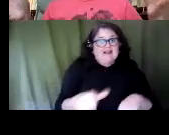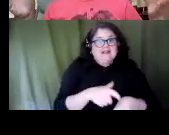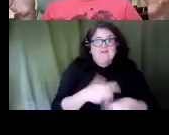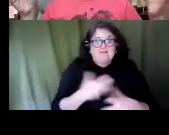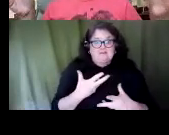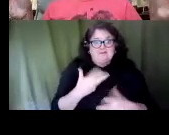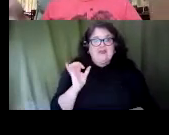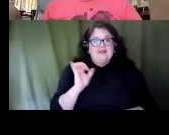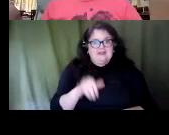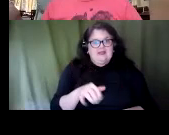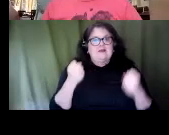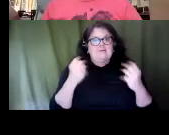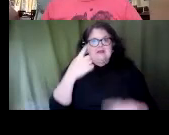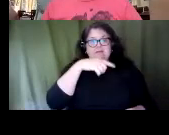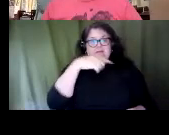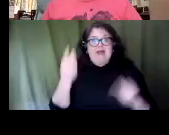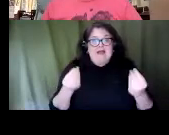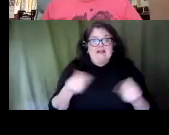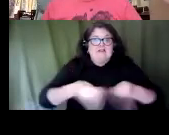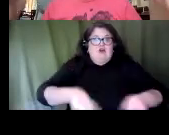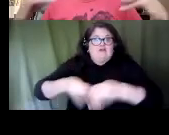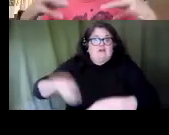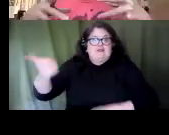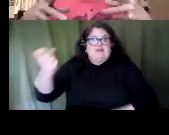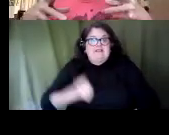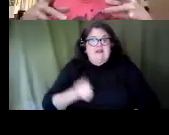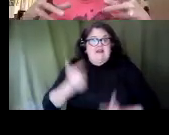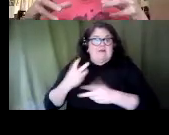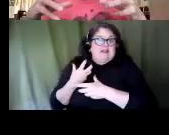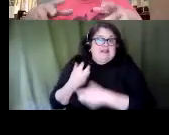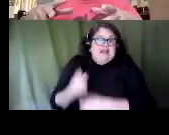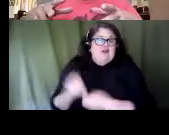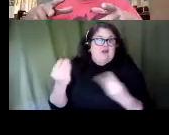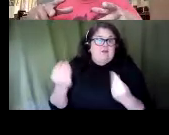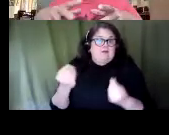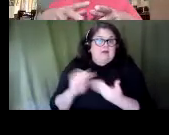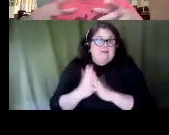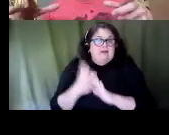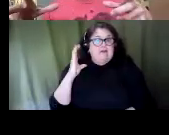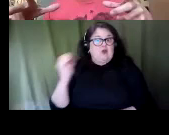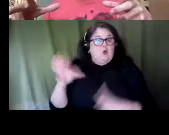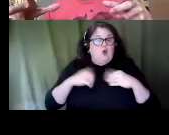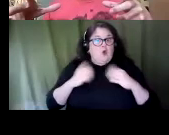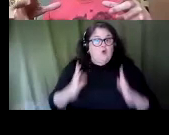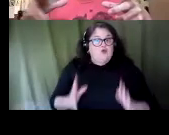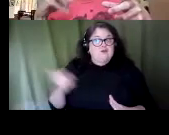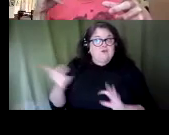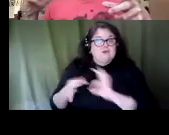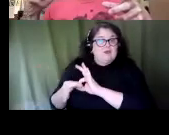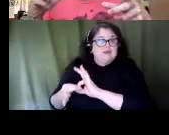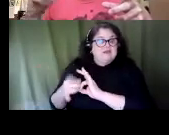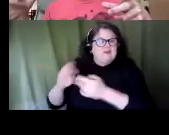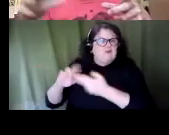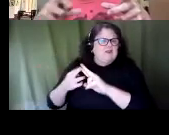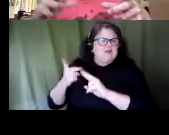by the way, is how a lot of Black land has been lost in the South. As people inherit property, they become co-owners of it with relatives. And if any